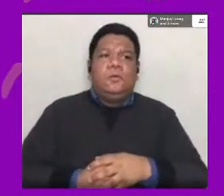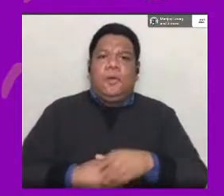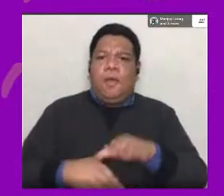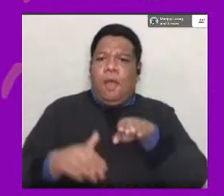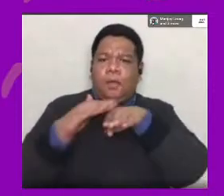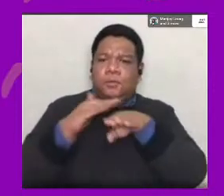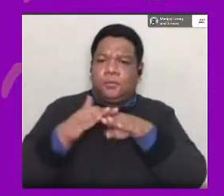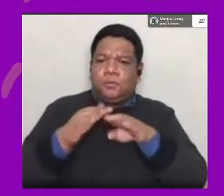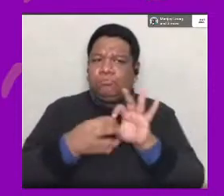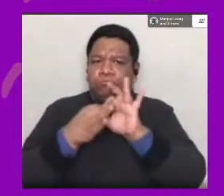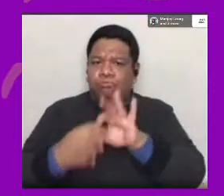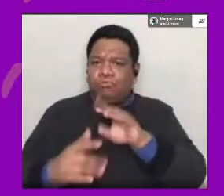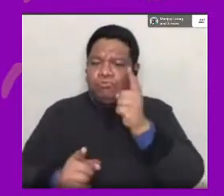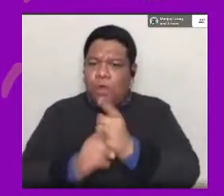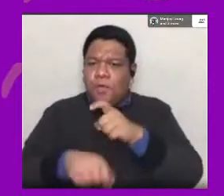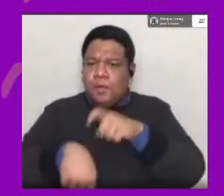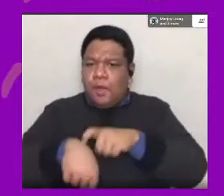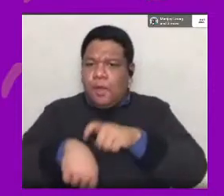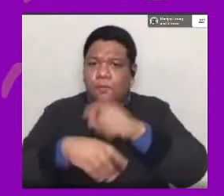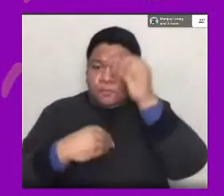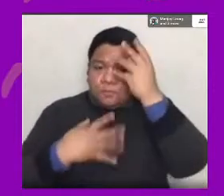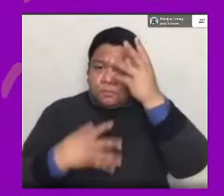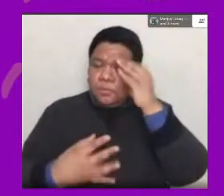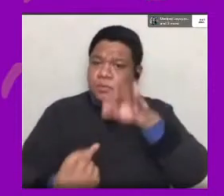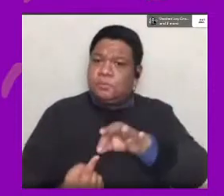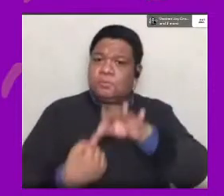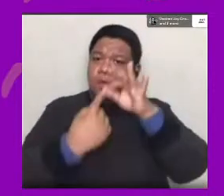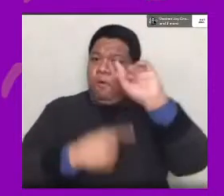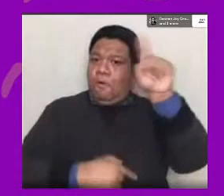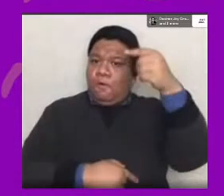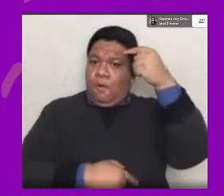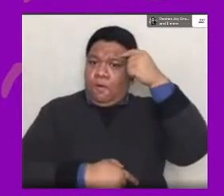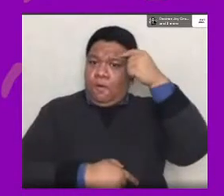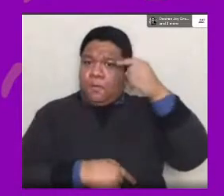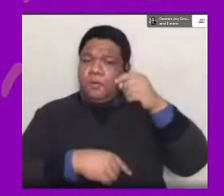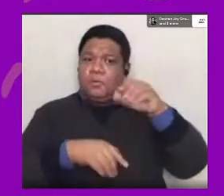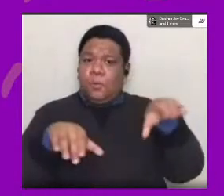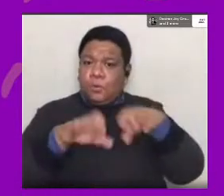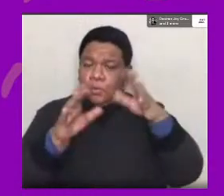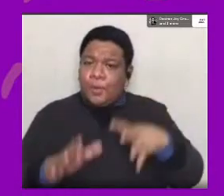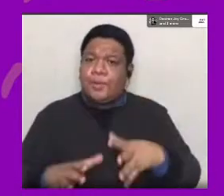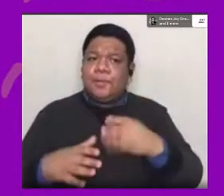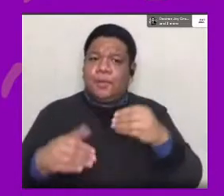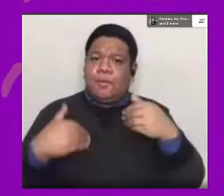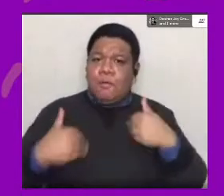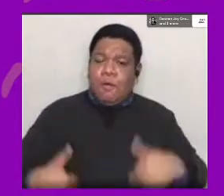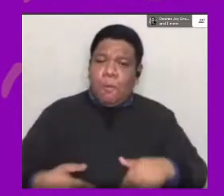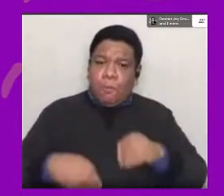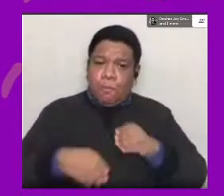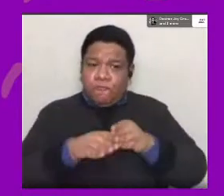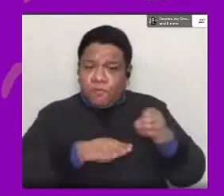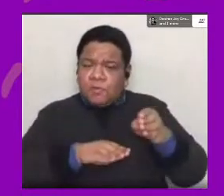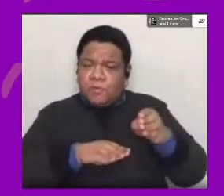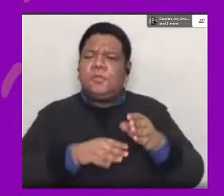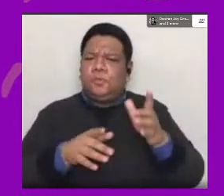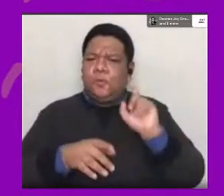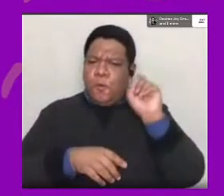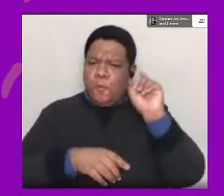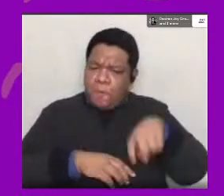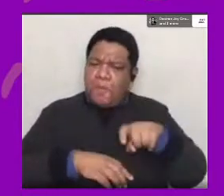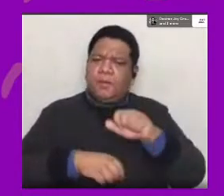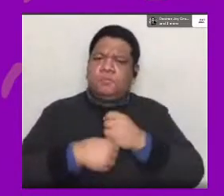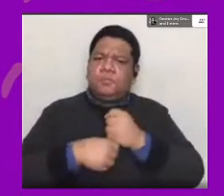timely information, especially from government officials and health professionals, is crucial in ensuring